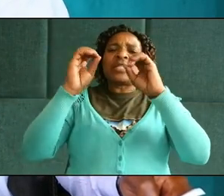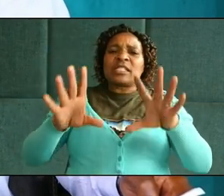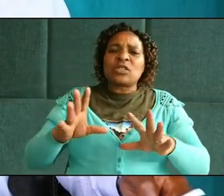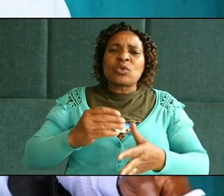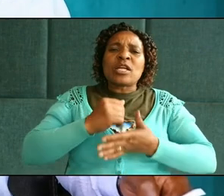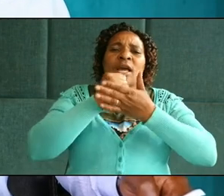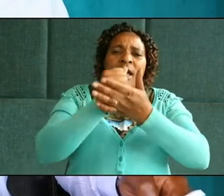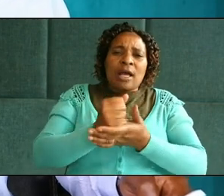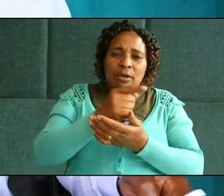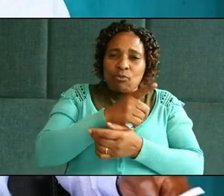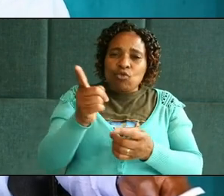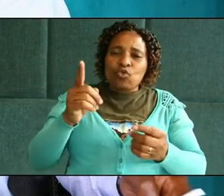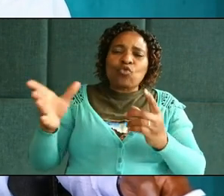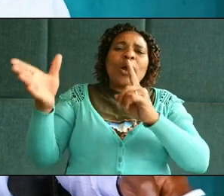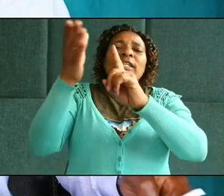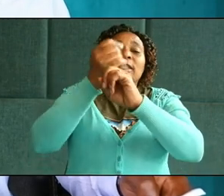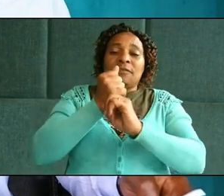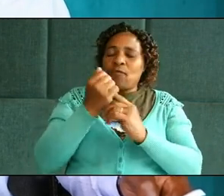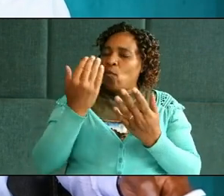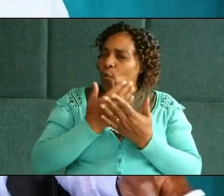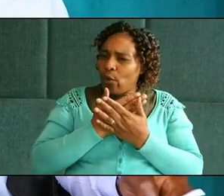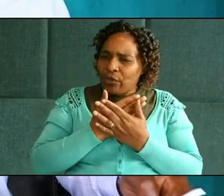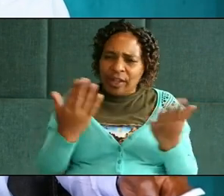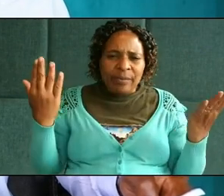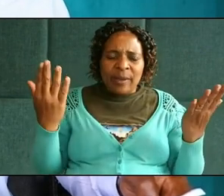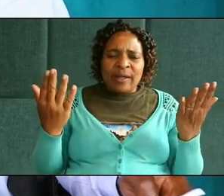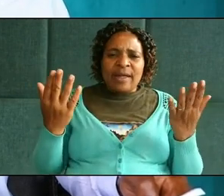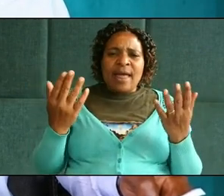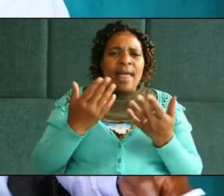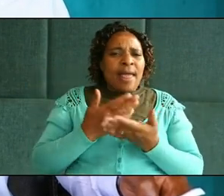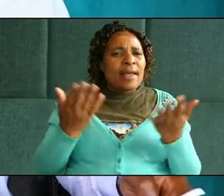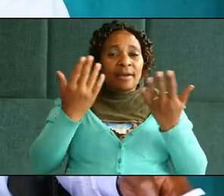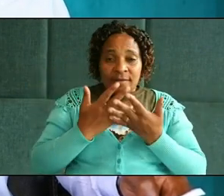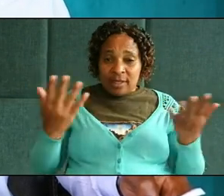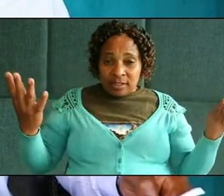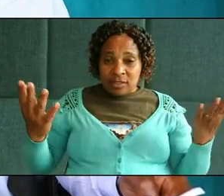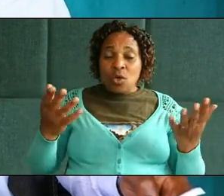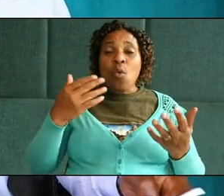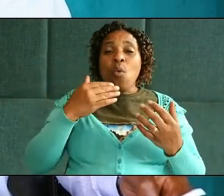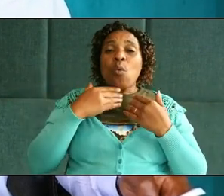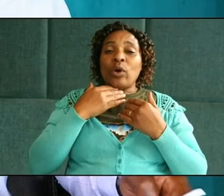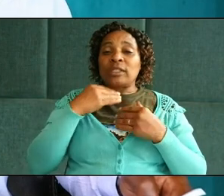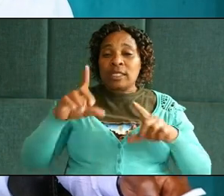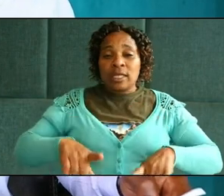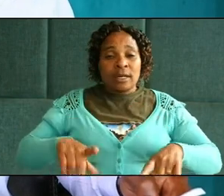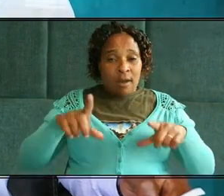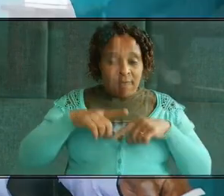help you like to achieve whatever things you want to have in life. Yeah?